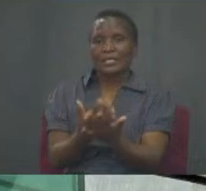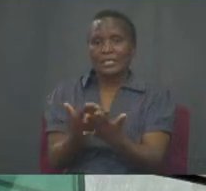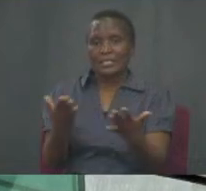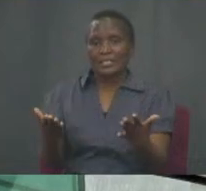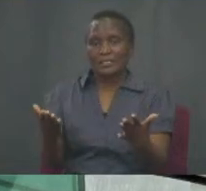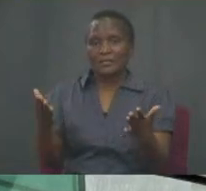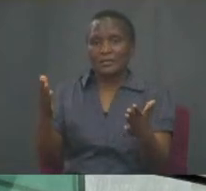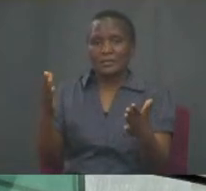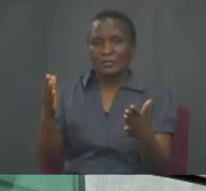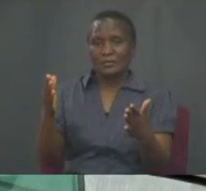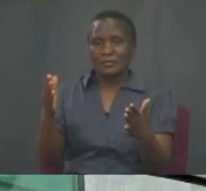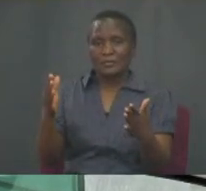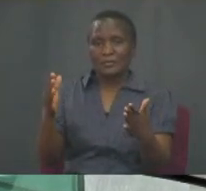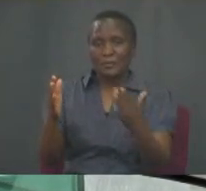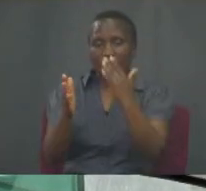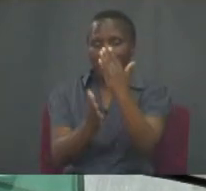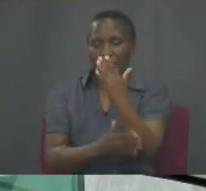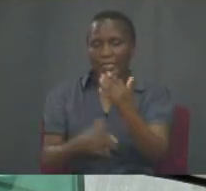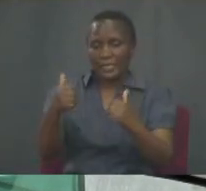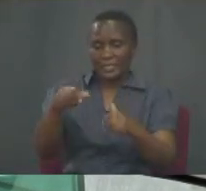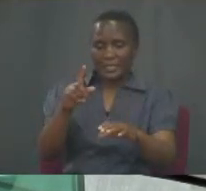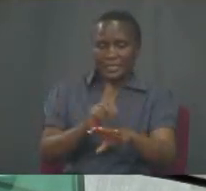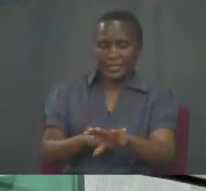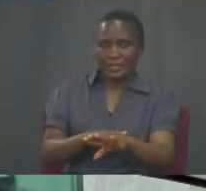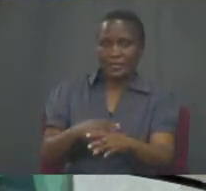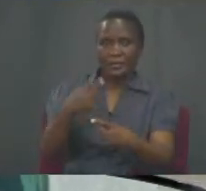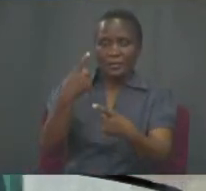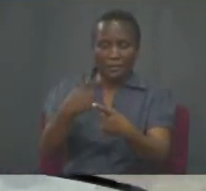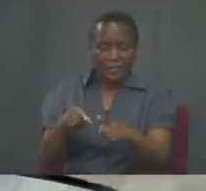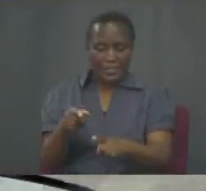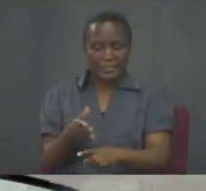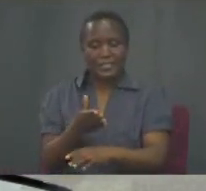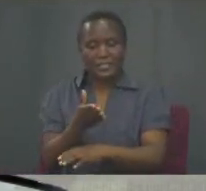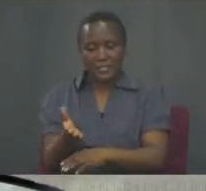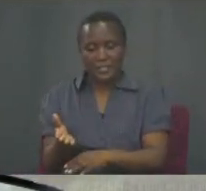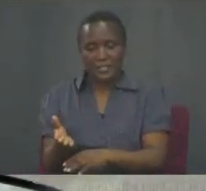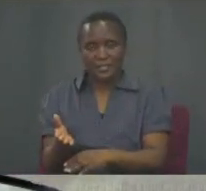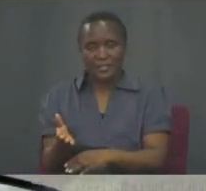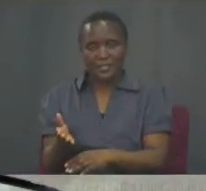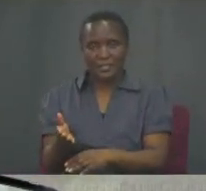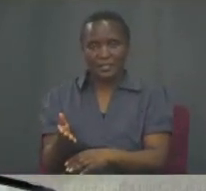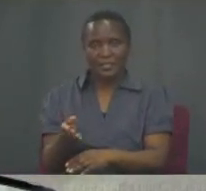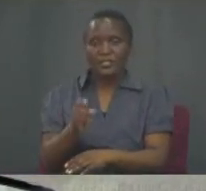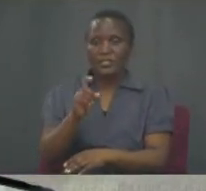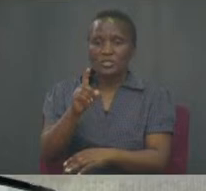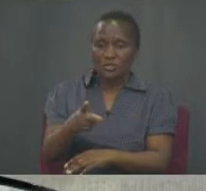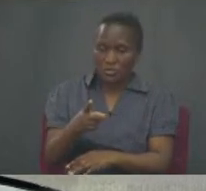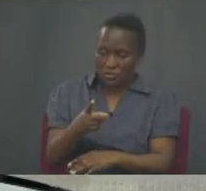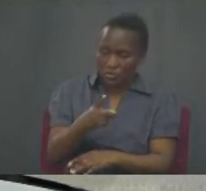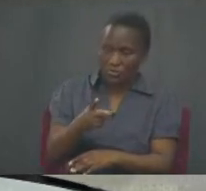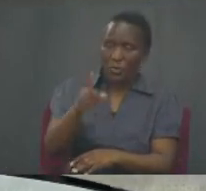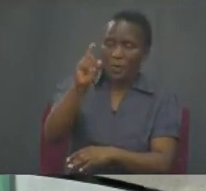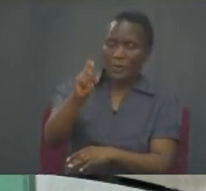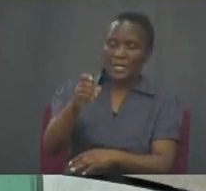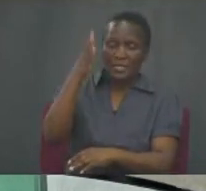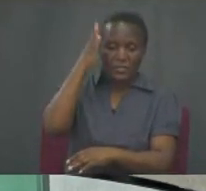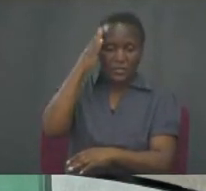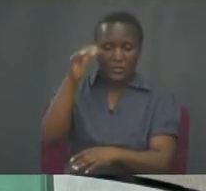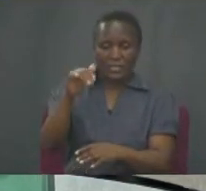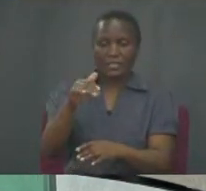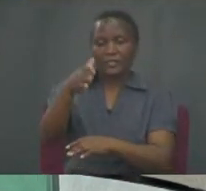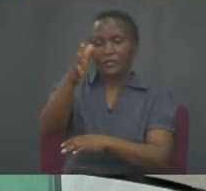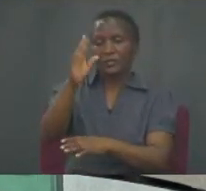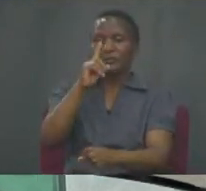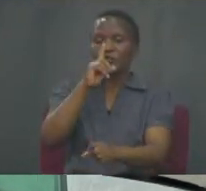south. But when that happens, people of God should know that God has promised his presence all the